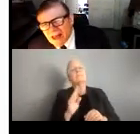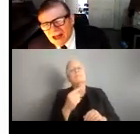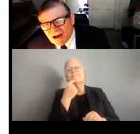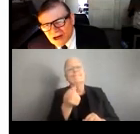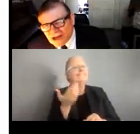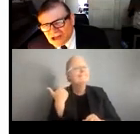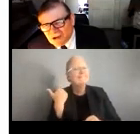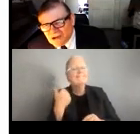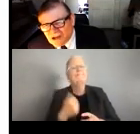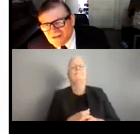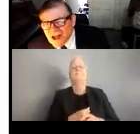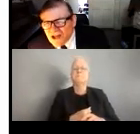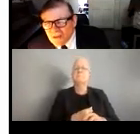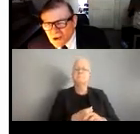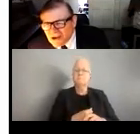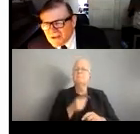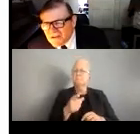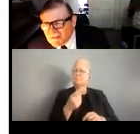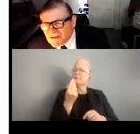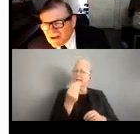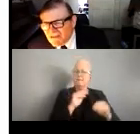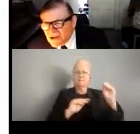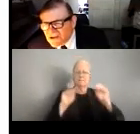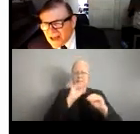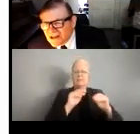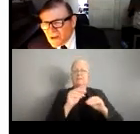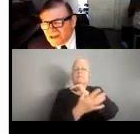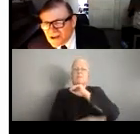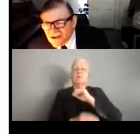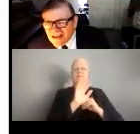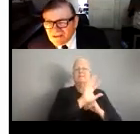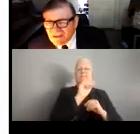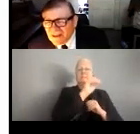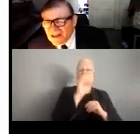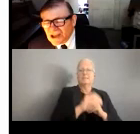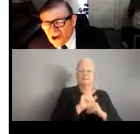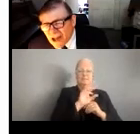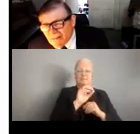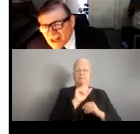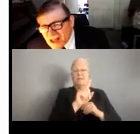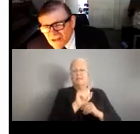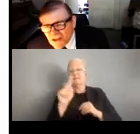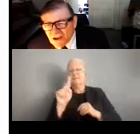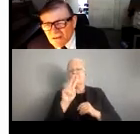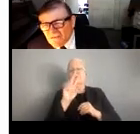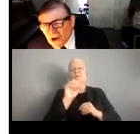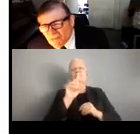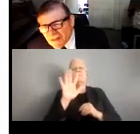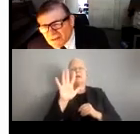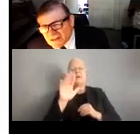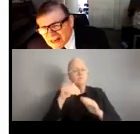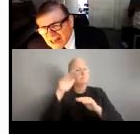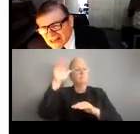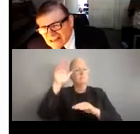some redistribution. The poorest 50% from 2001 to 2015 has gone up. The